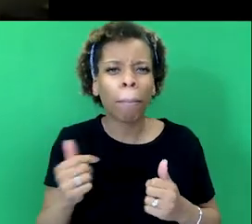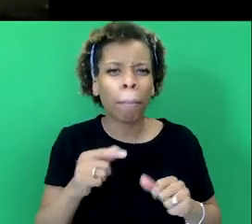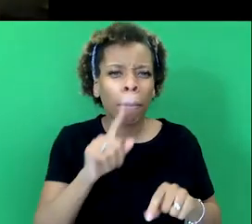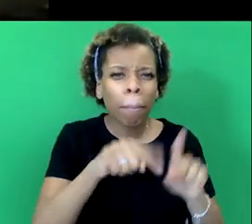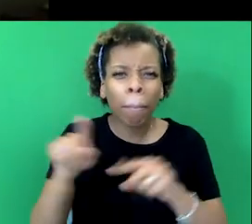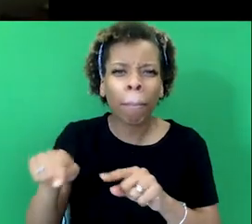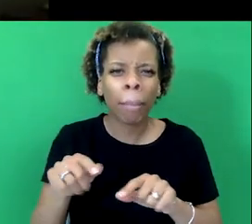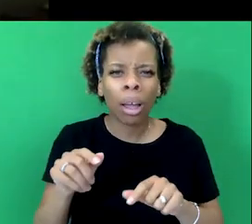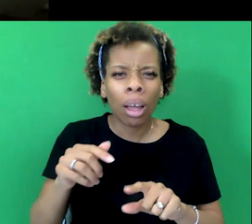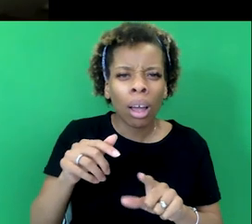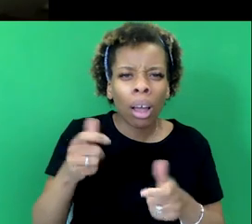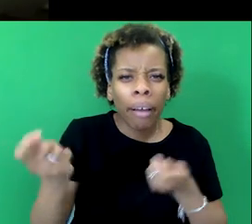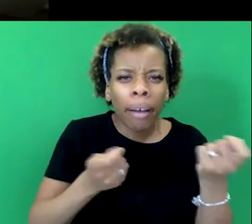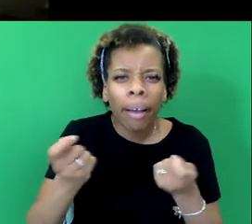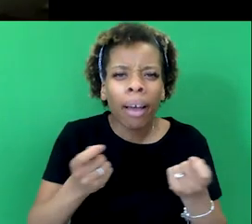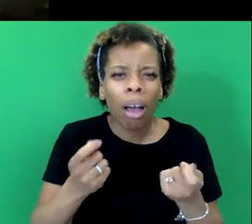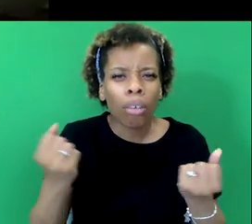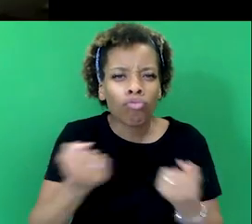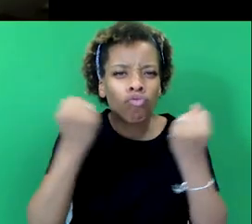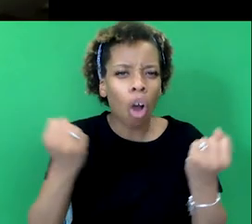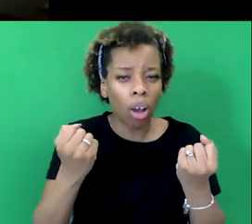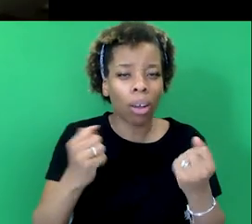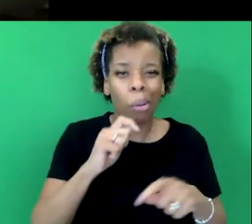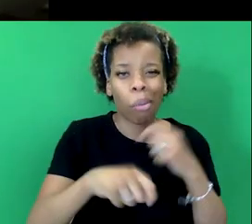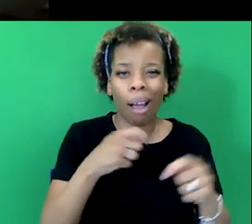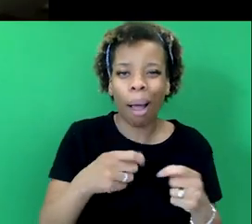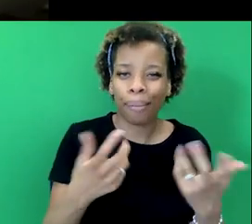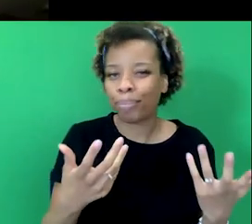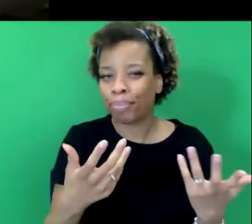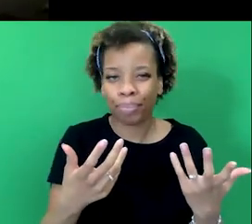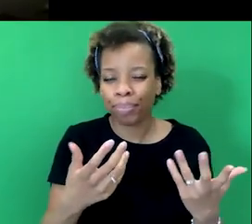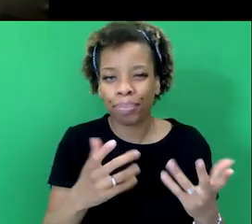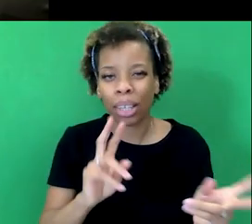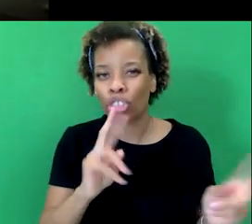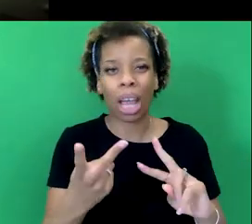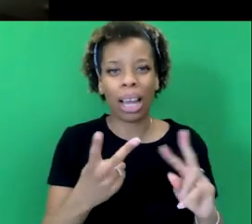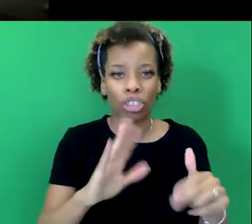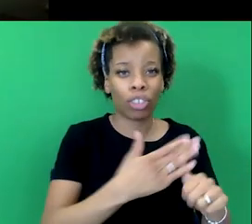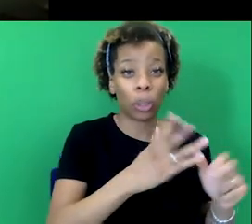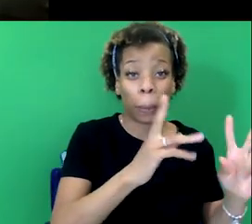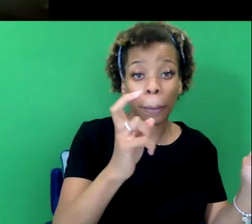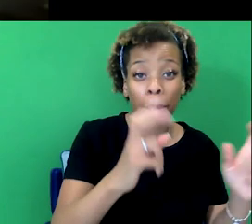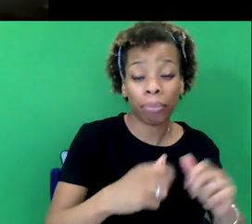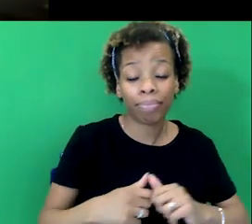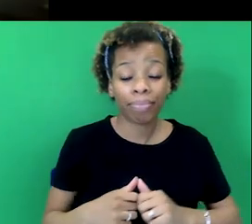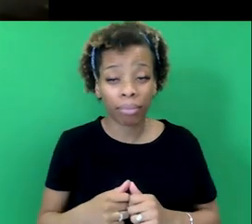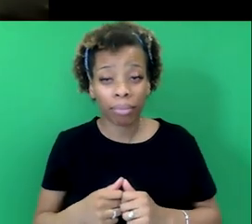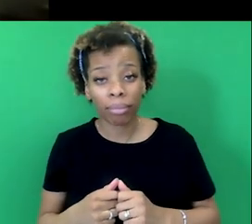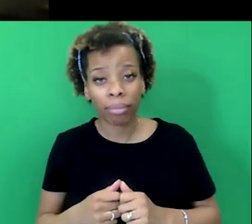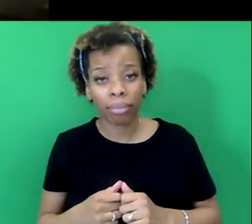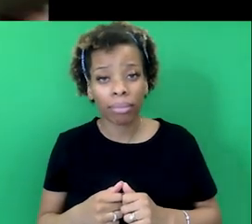I want to say something about the ethic thing, which I know because I have turned down certain work